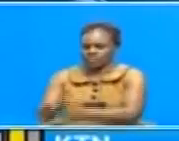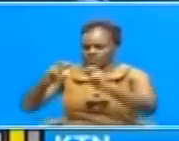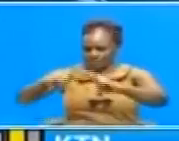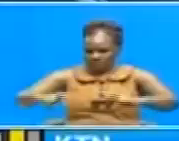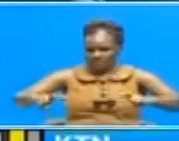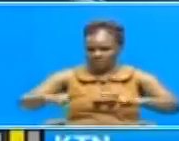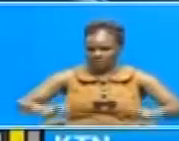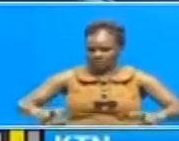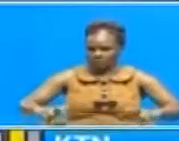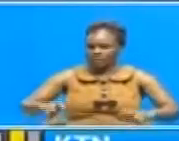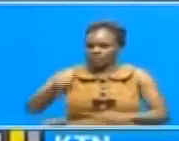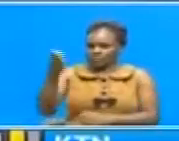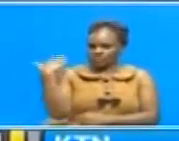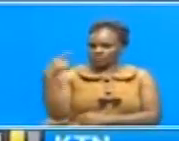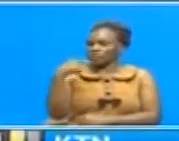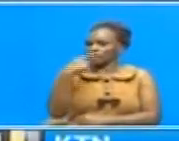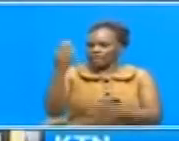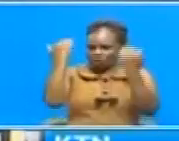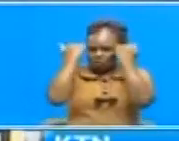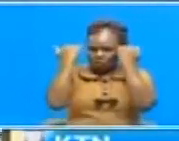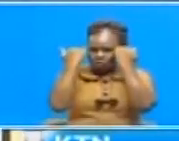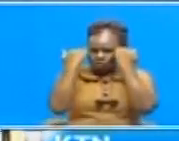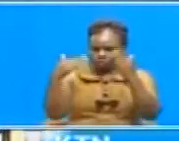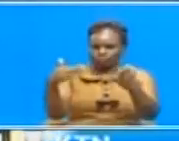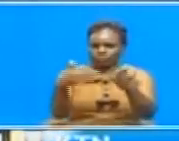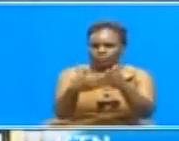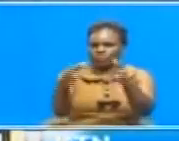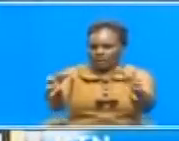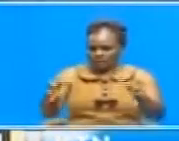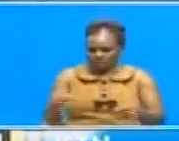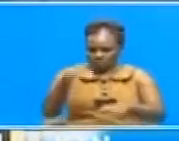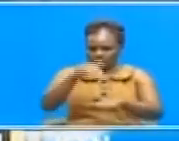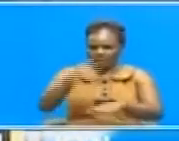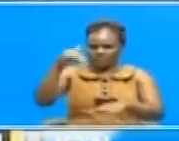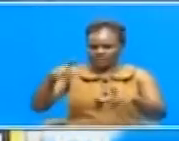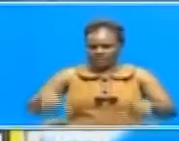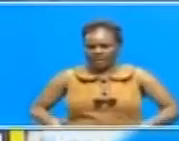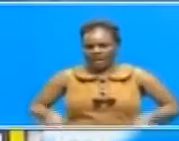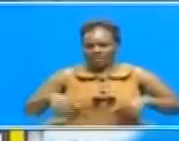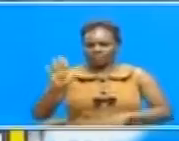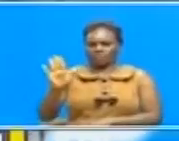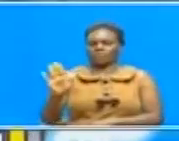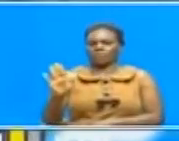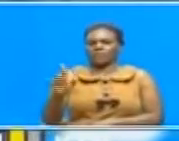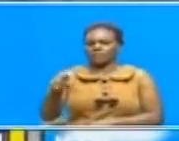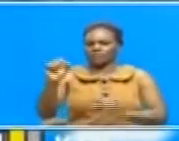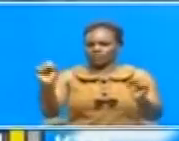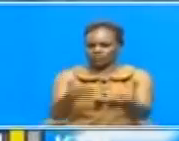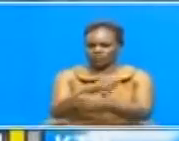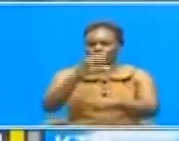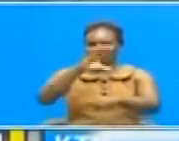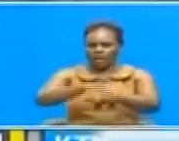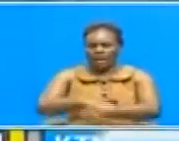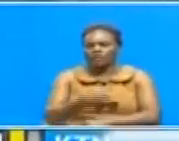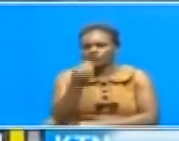investigations. Kiamba had initially told the court that the freezing of his bank accounts had interrupted with his lifestyle, not being able to buy food or